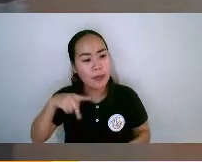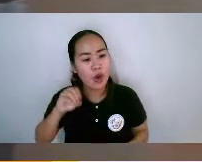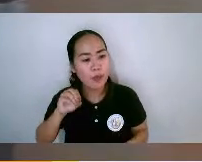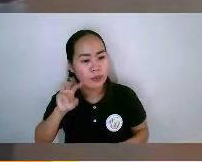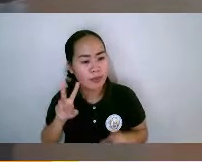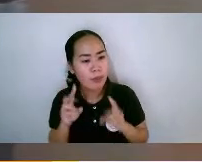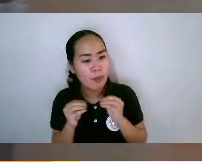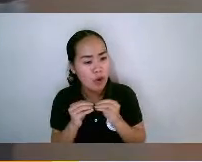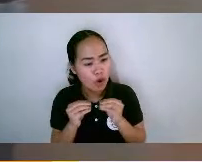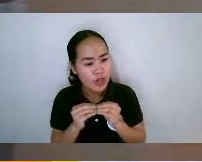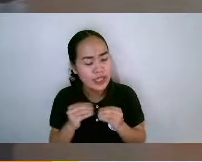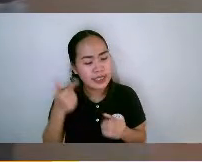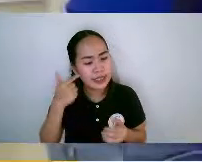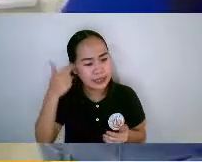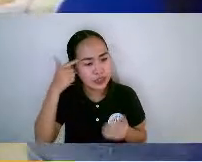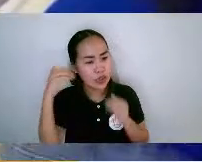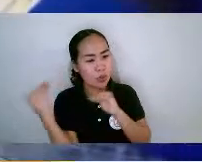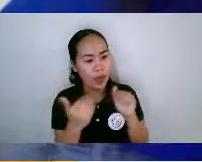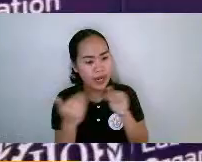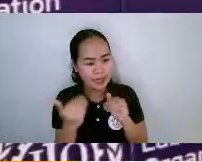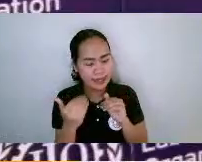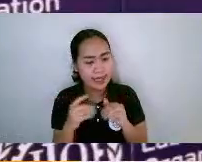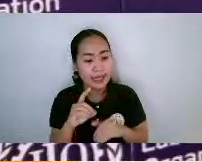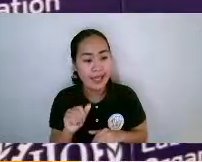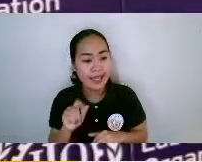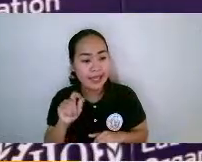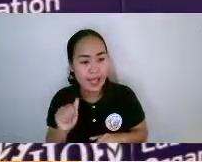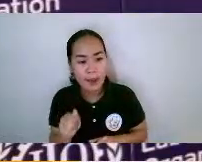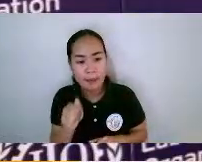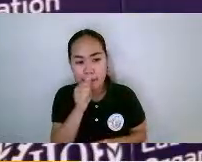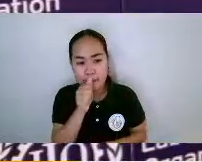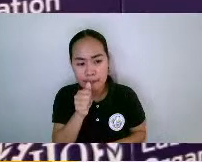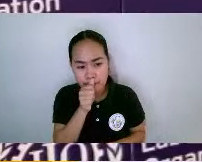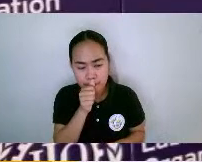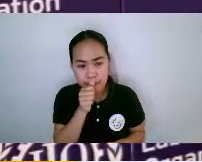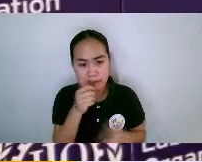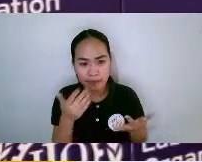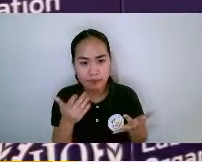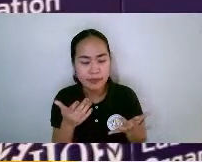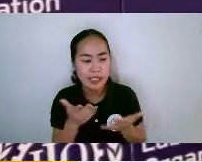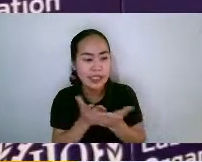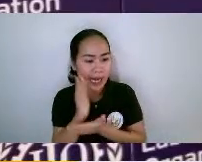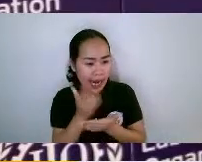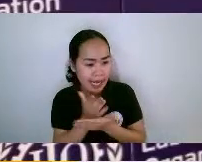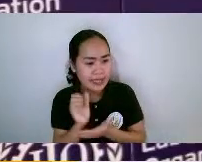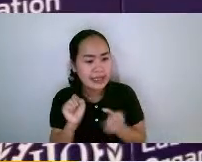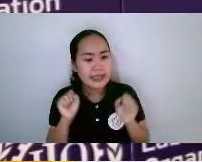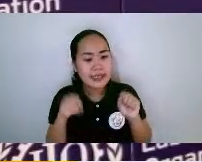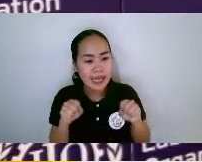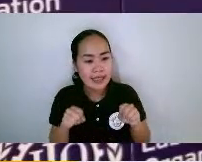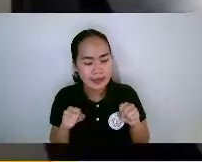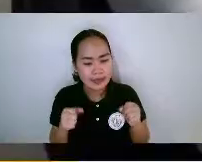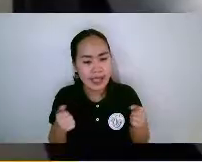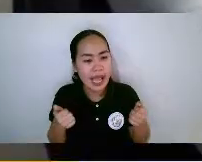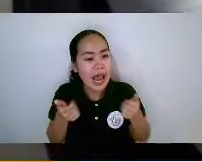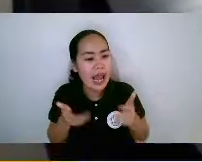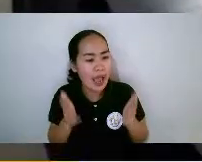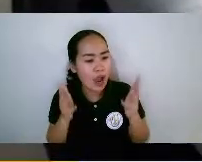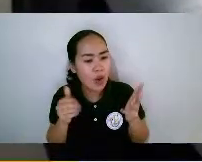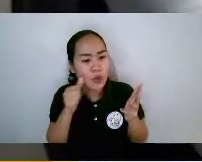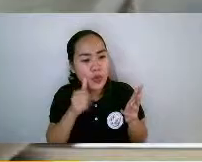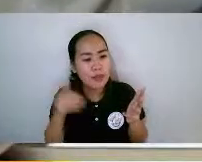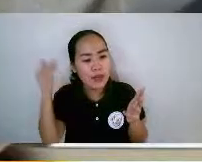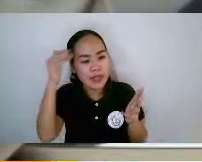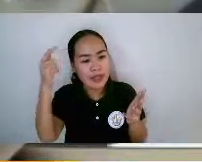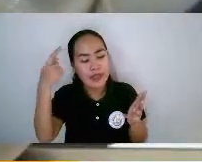aware of data privacy and digital rights. We have enabled women migrant workers